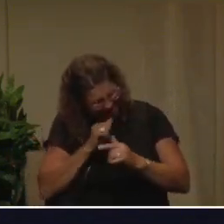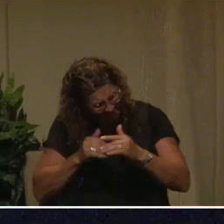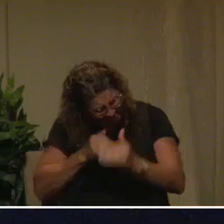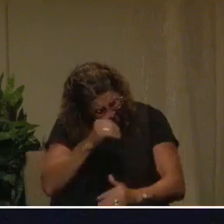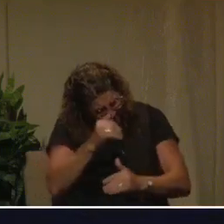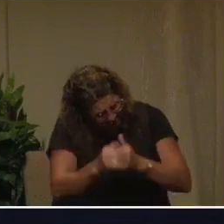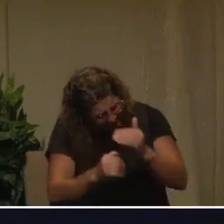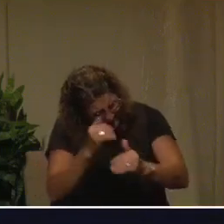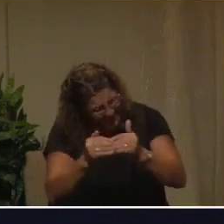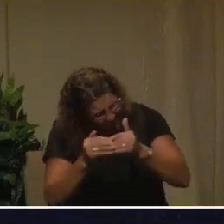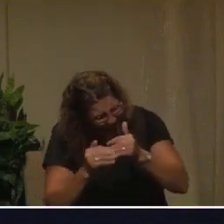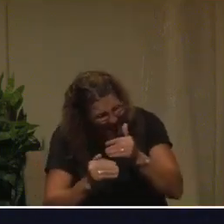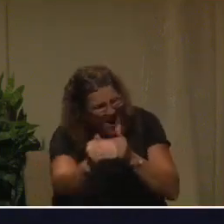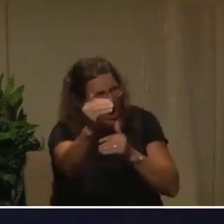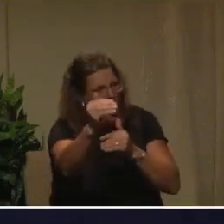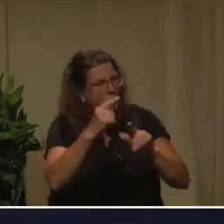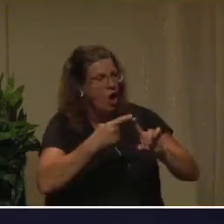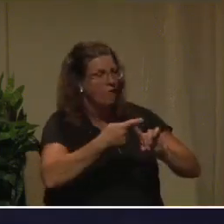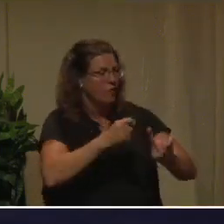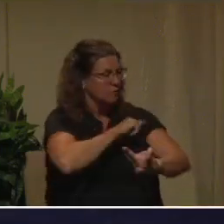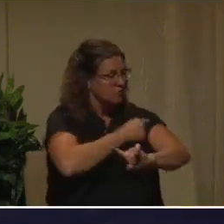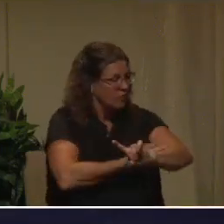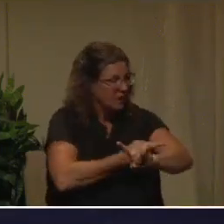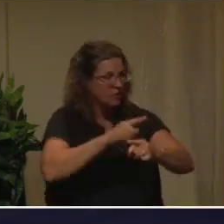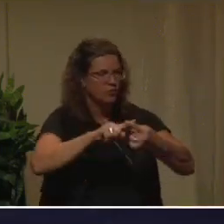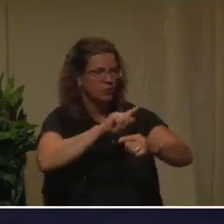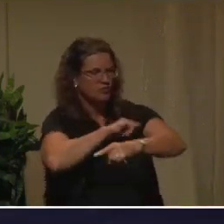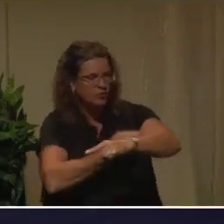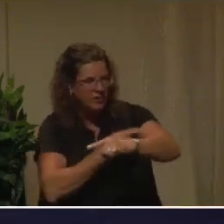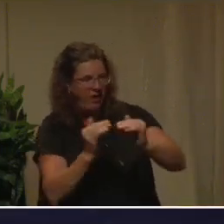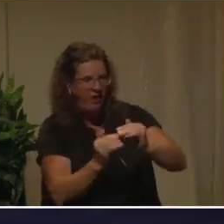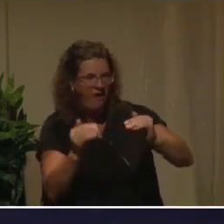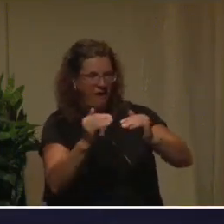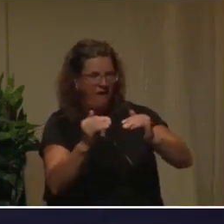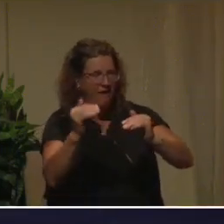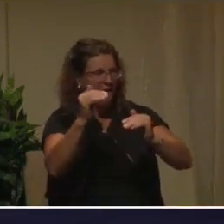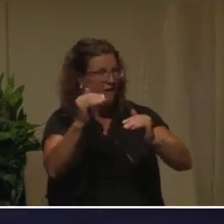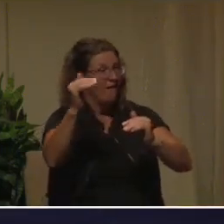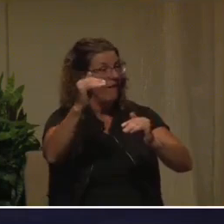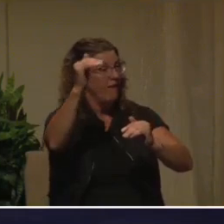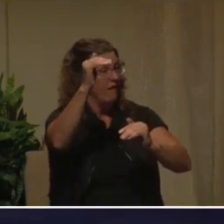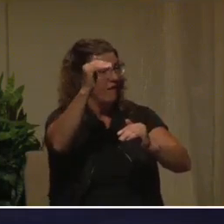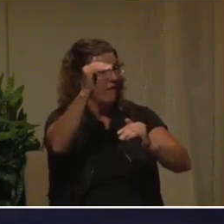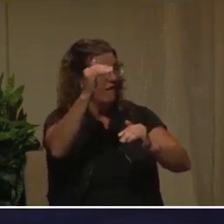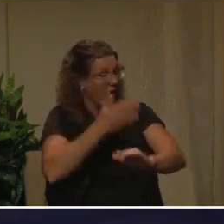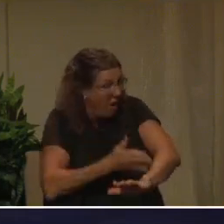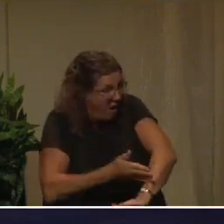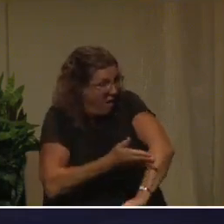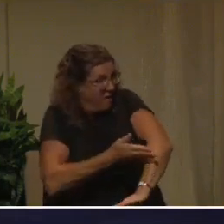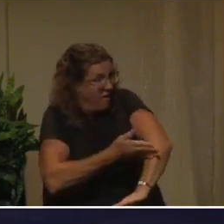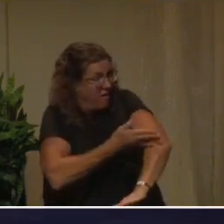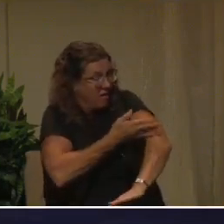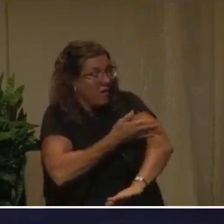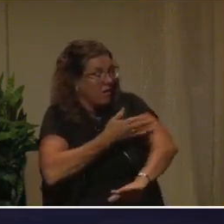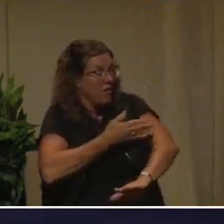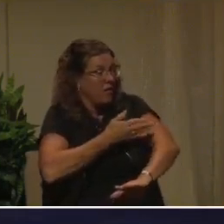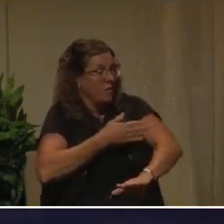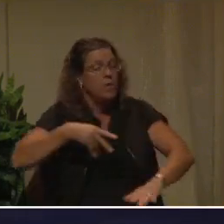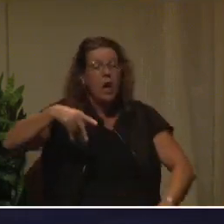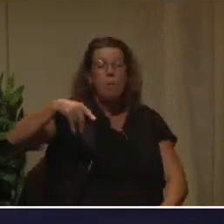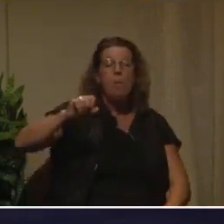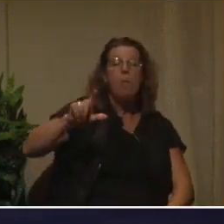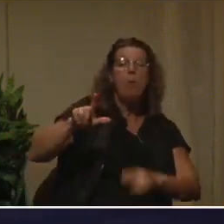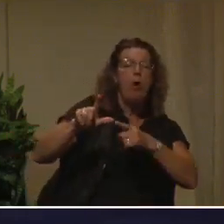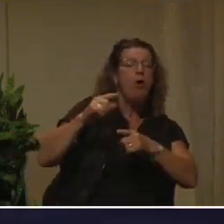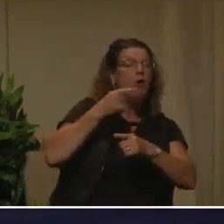strength to strength. Now, Paul doesn't mention the word resilience or resiliency in this passage, but what he does do